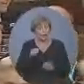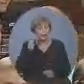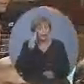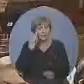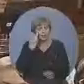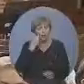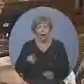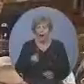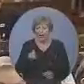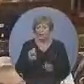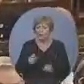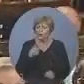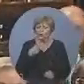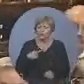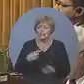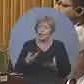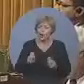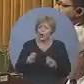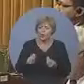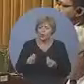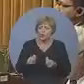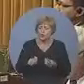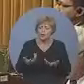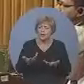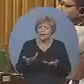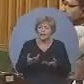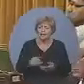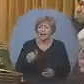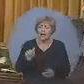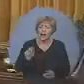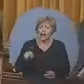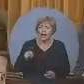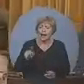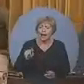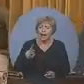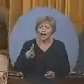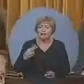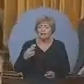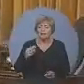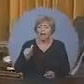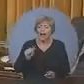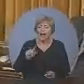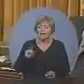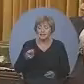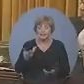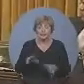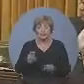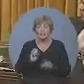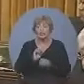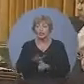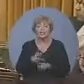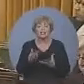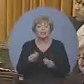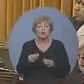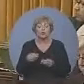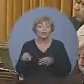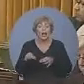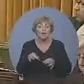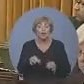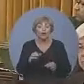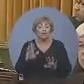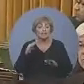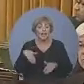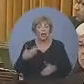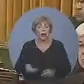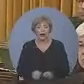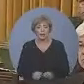L'honorable secrétaire parlementaire. Well, thank you, Mr. Speaker. I thank the member for the question. I will get back on the specifics on that. But the